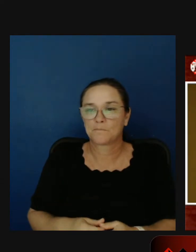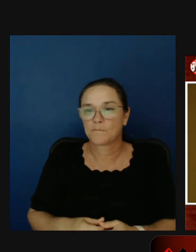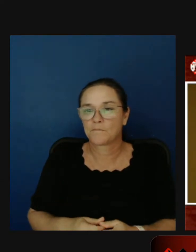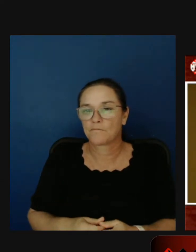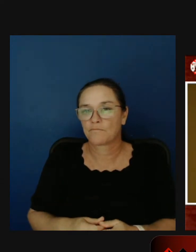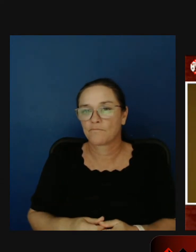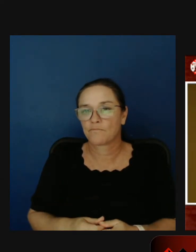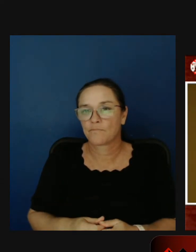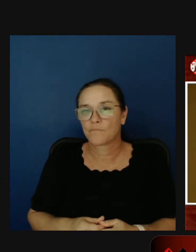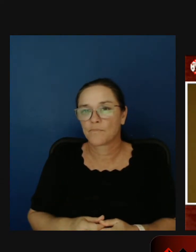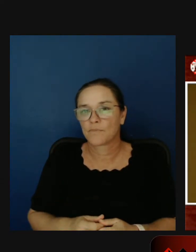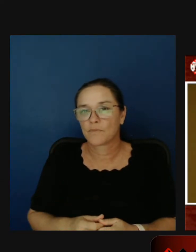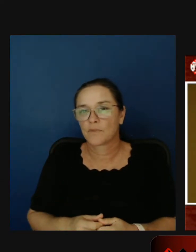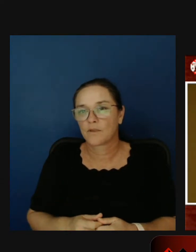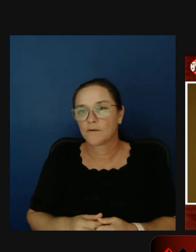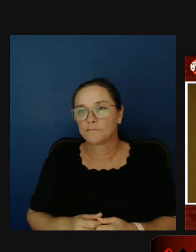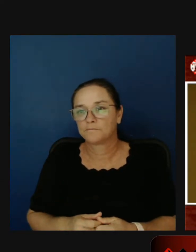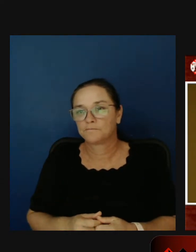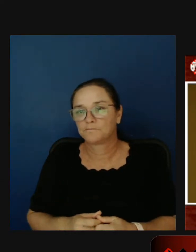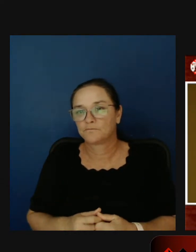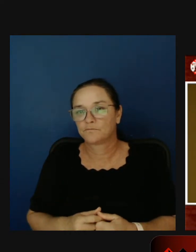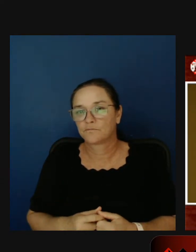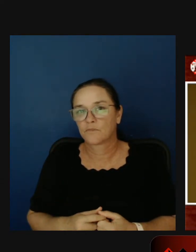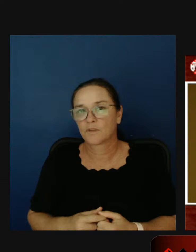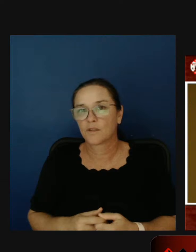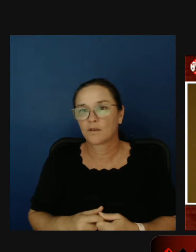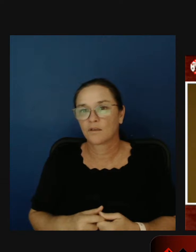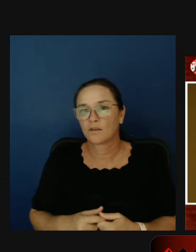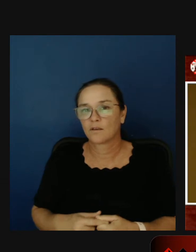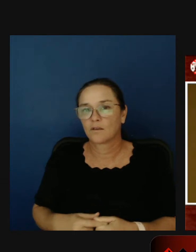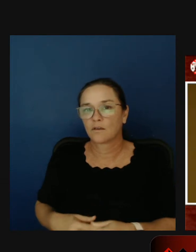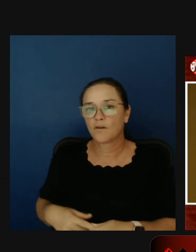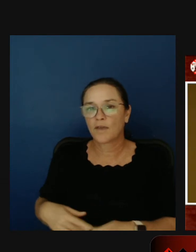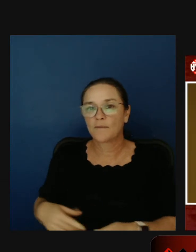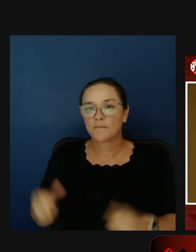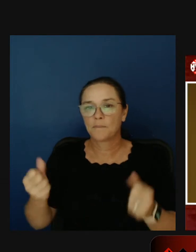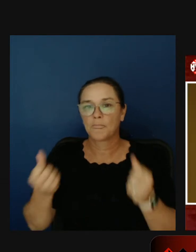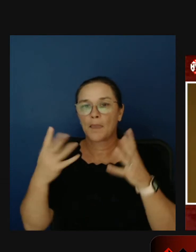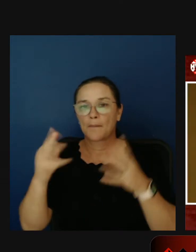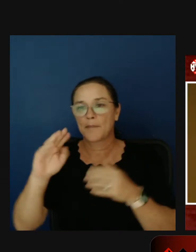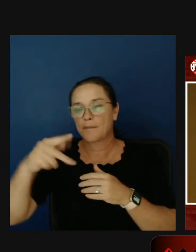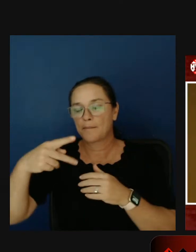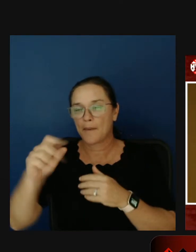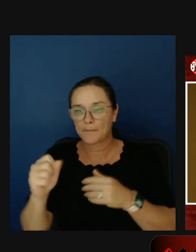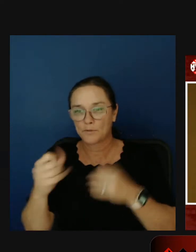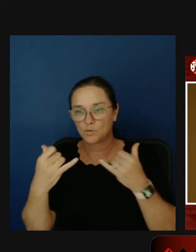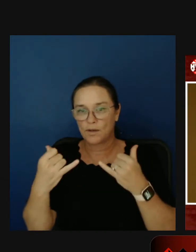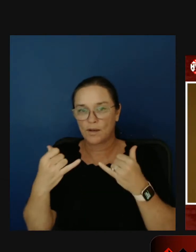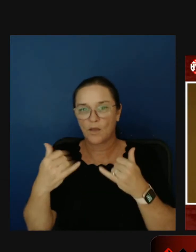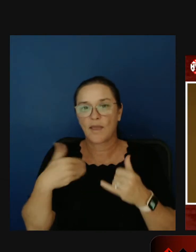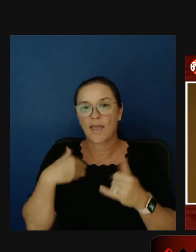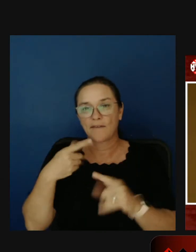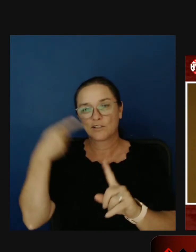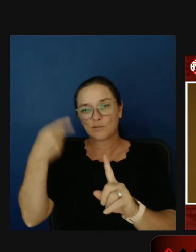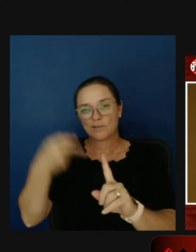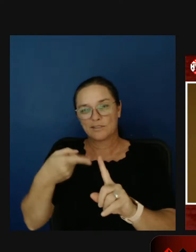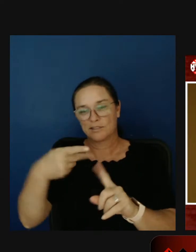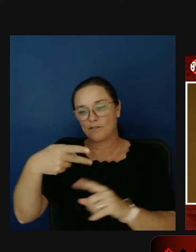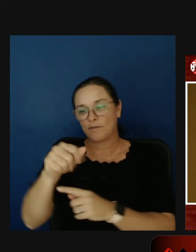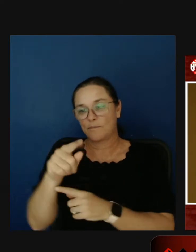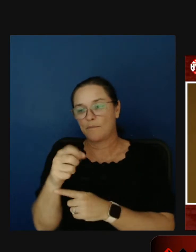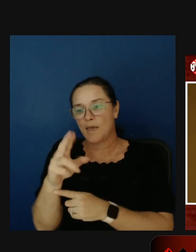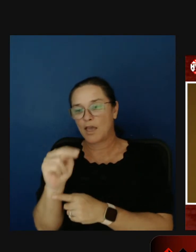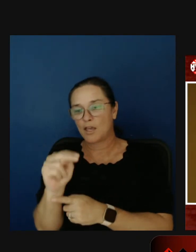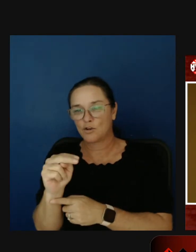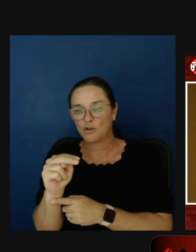And as we get close to the end here, a lot of maps these days have specific patterns and colors that have to go with them.